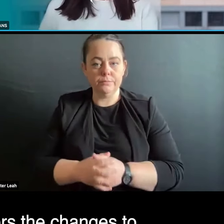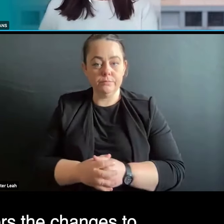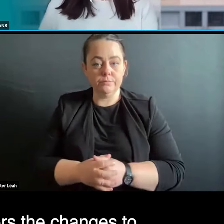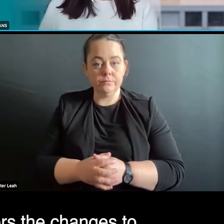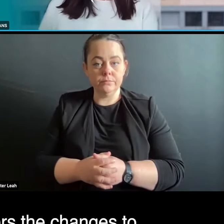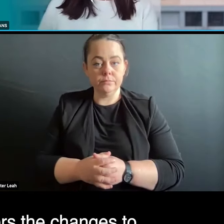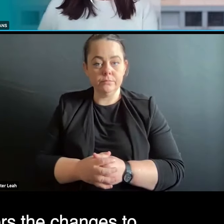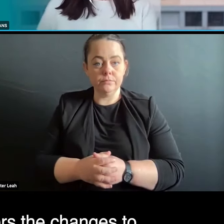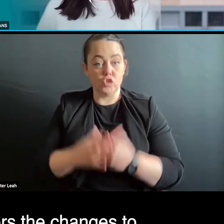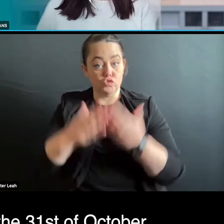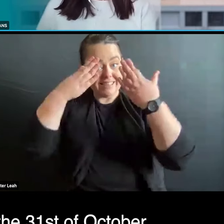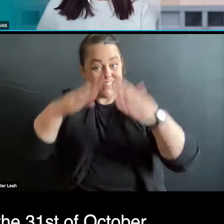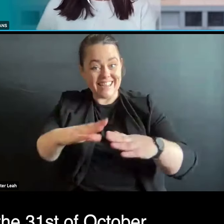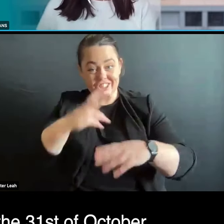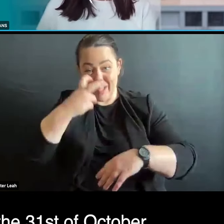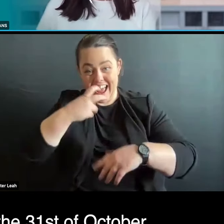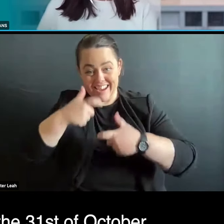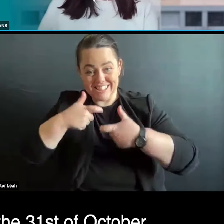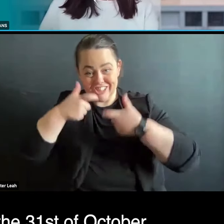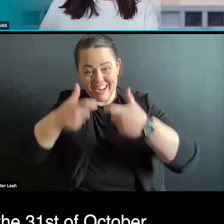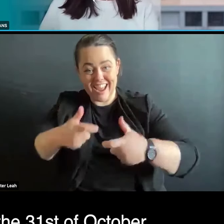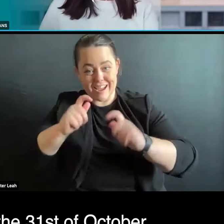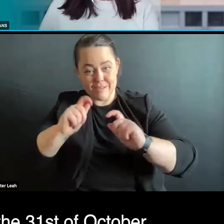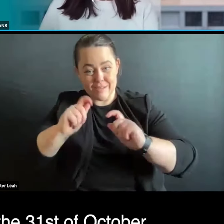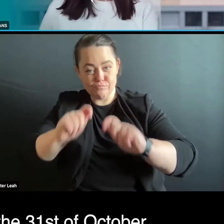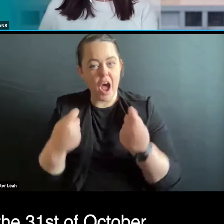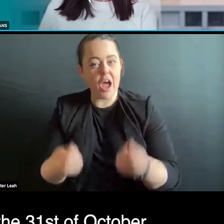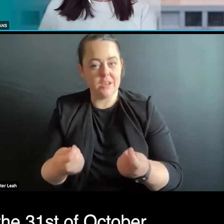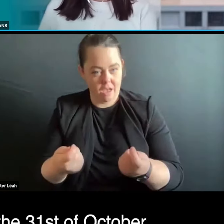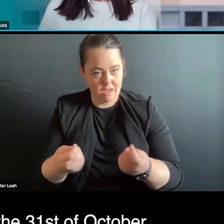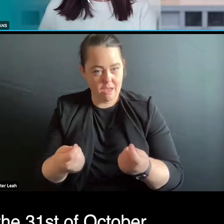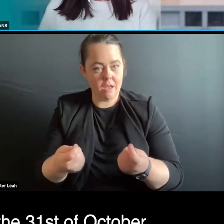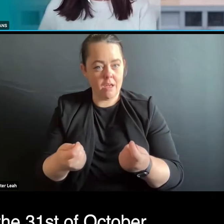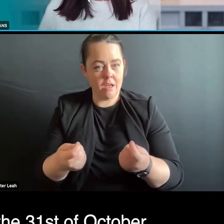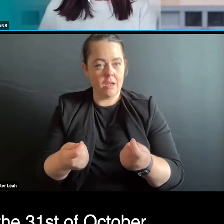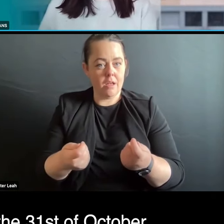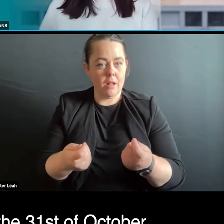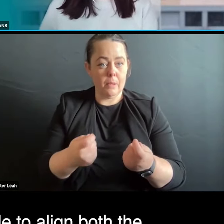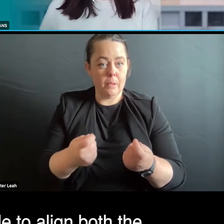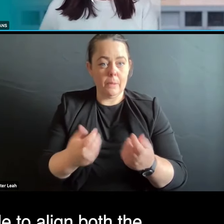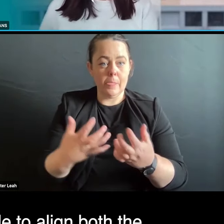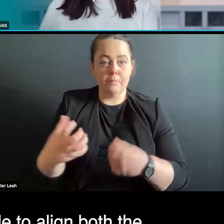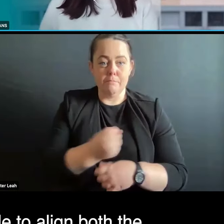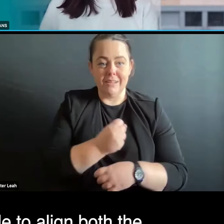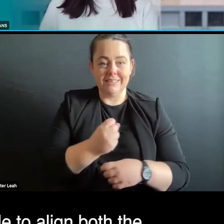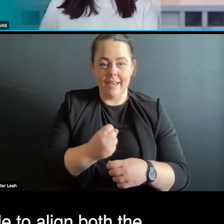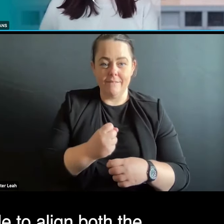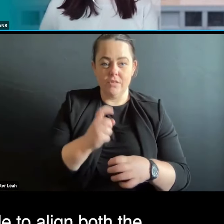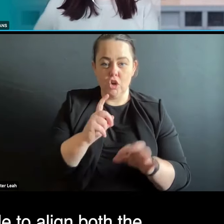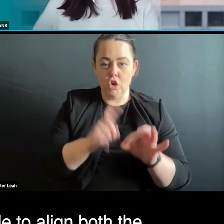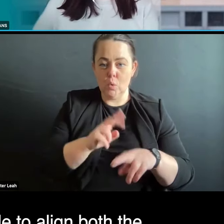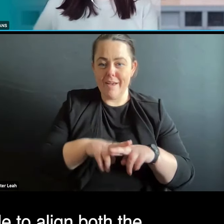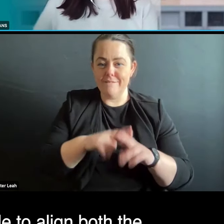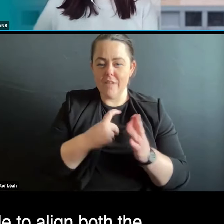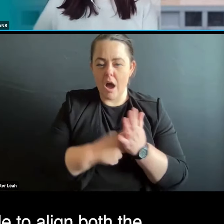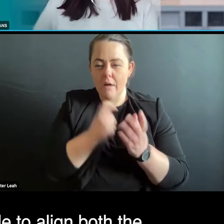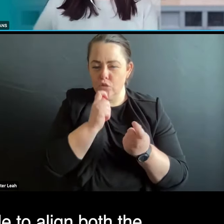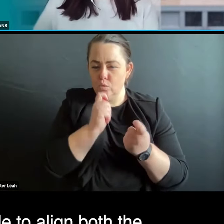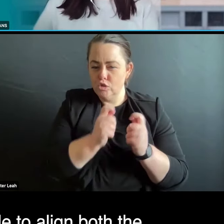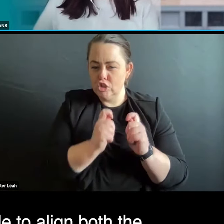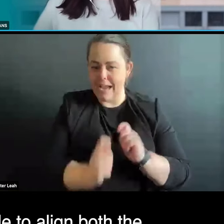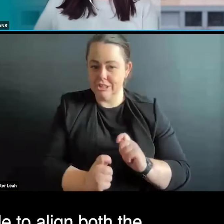care providers, the changes to this year's ACFR, which is due on the 31st of October, will be minor, and they'll be made